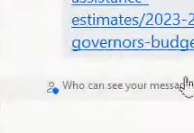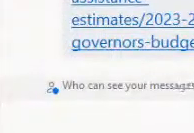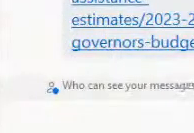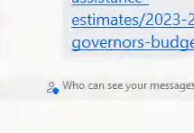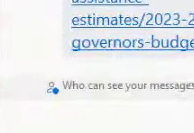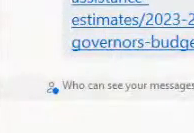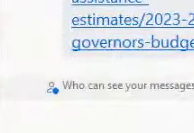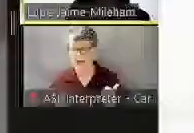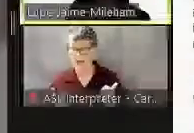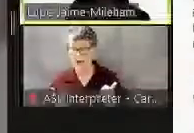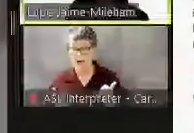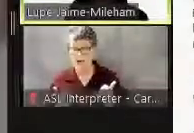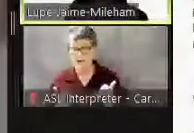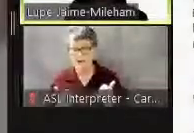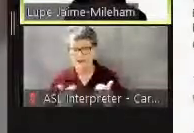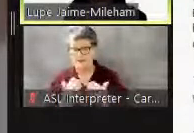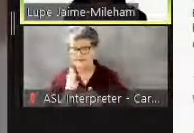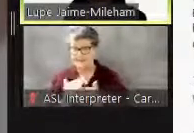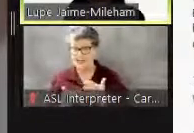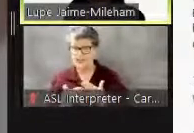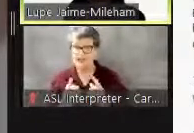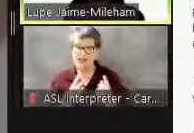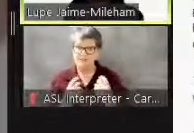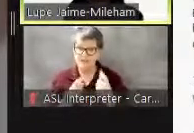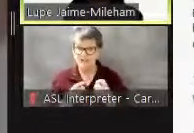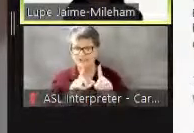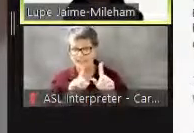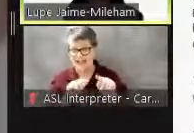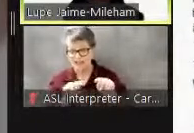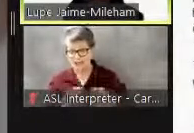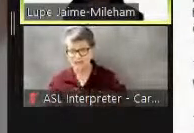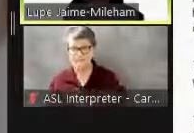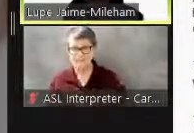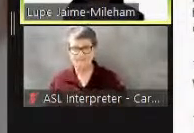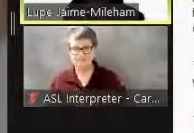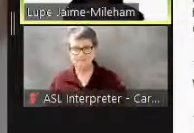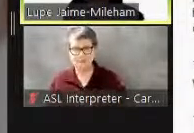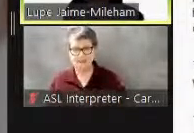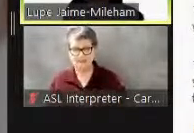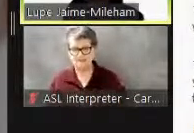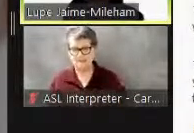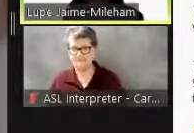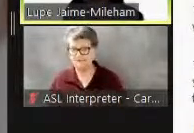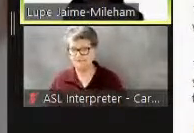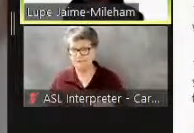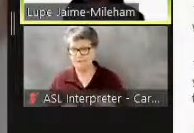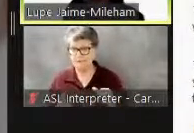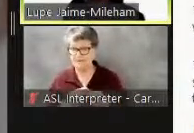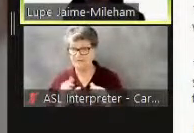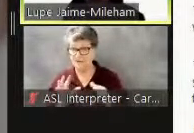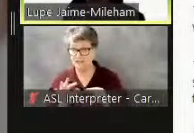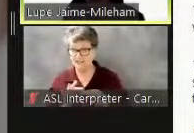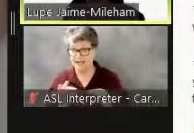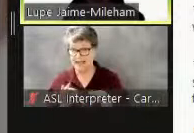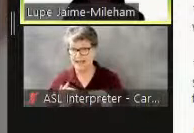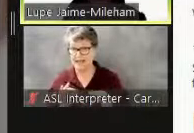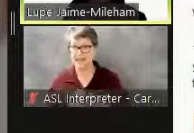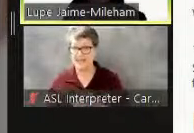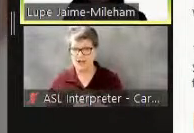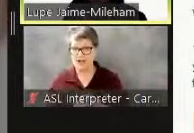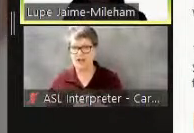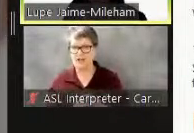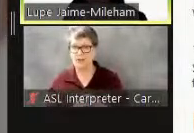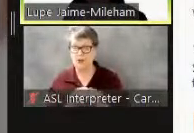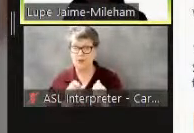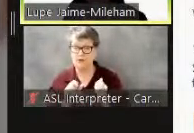we are now in the segment of questions and answers. Let me first say that we plan to first address the questions